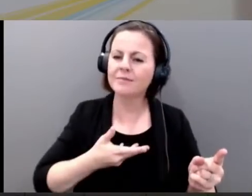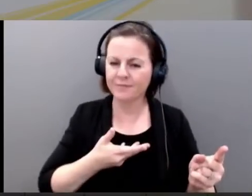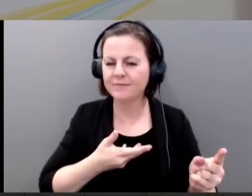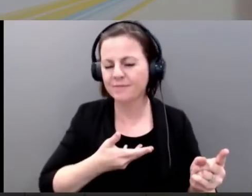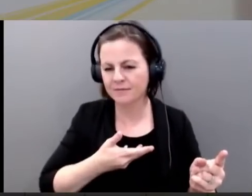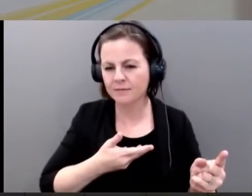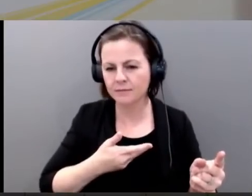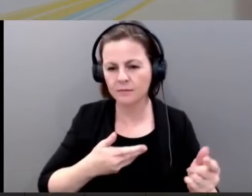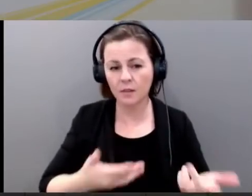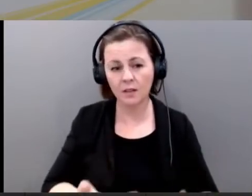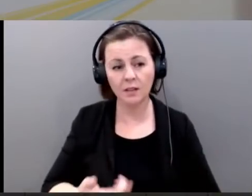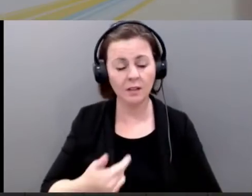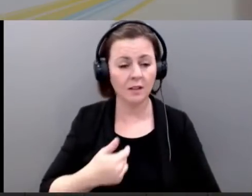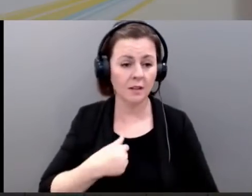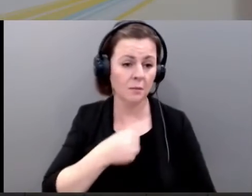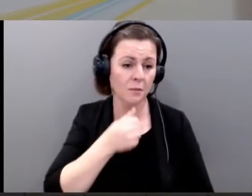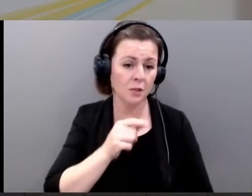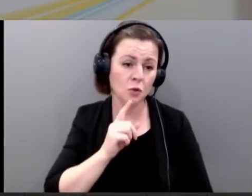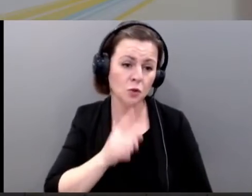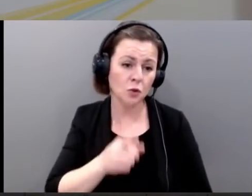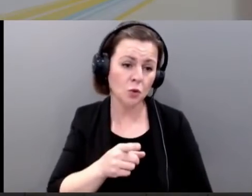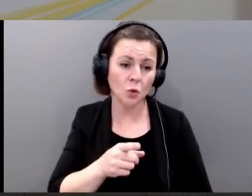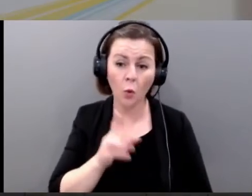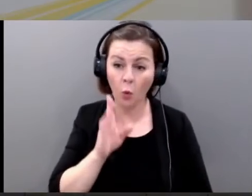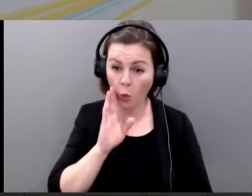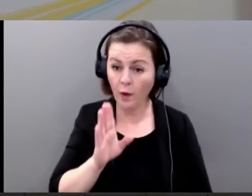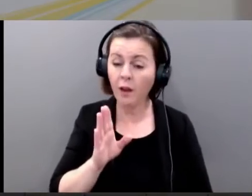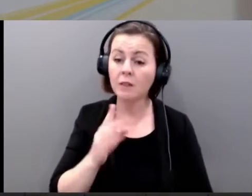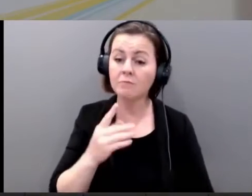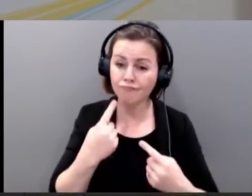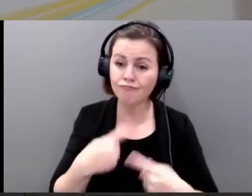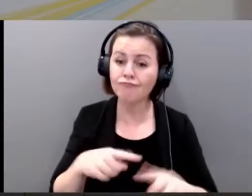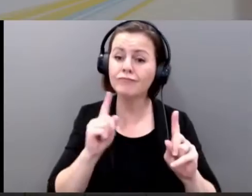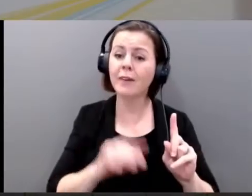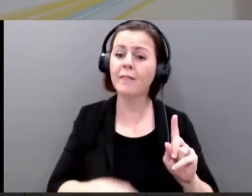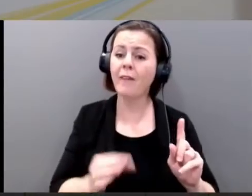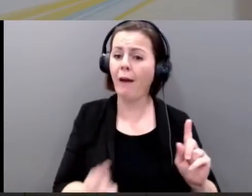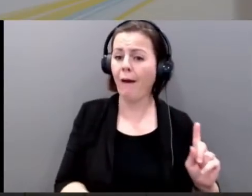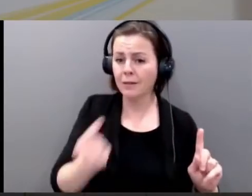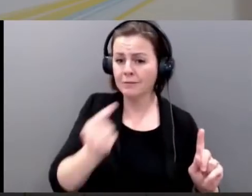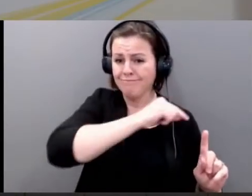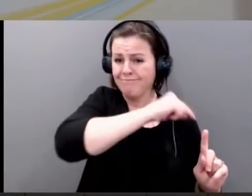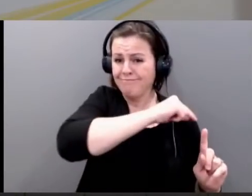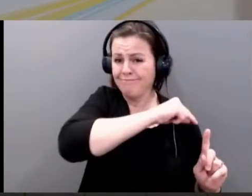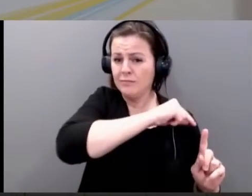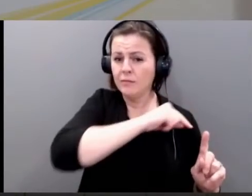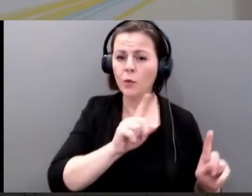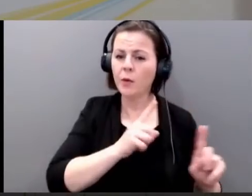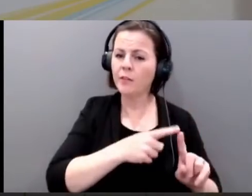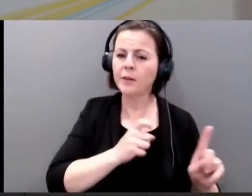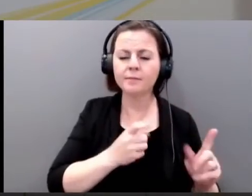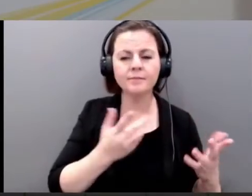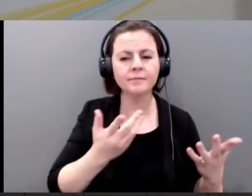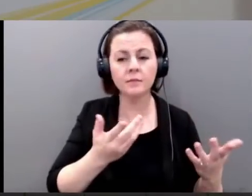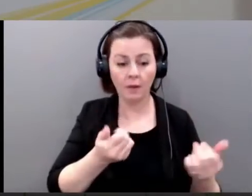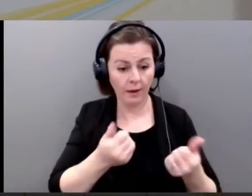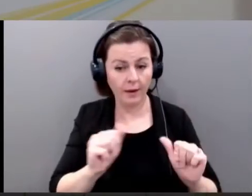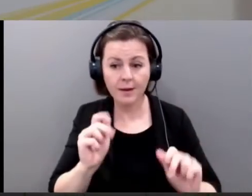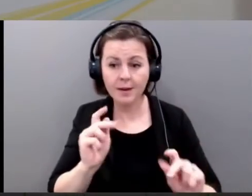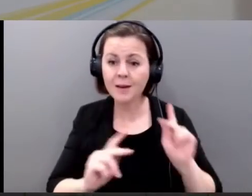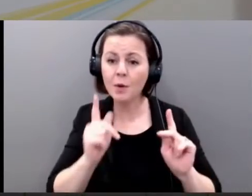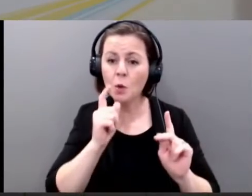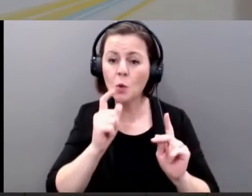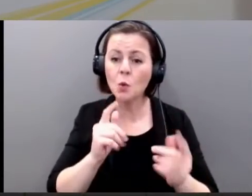but I'm not sure if we will identify the source. We're certainly trying to test anyone who has been